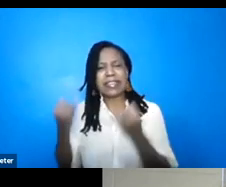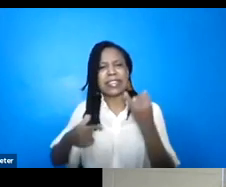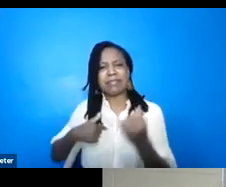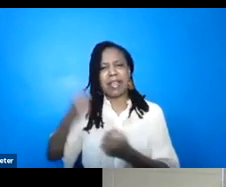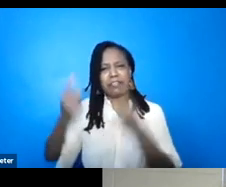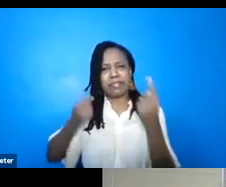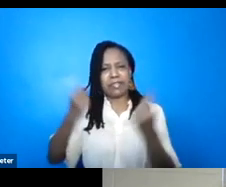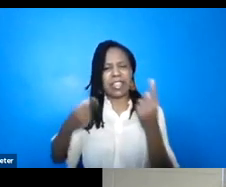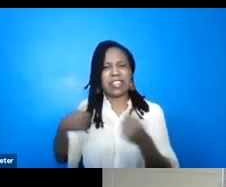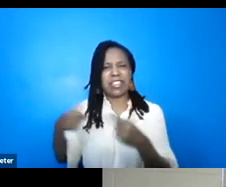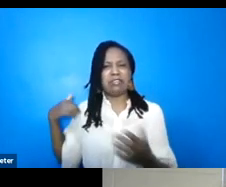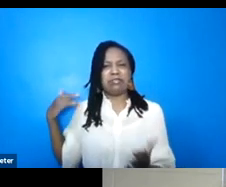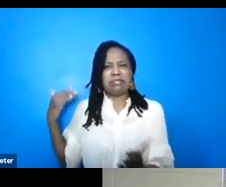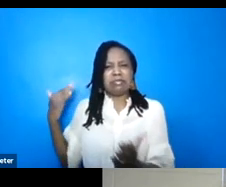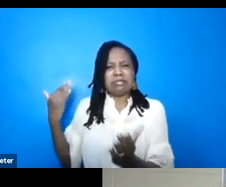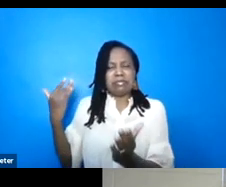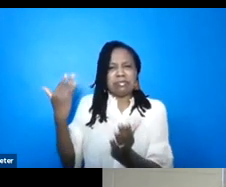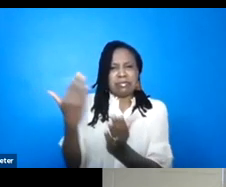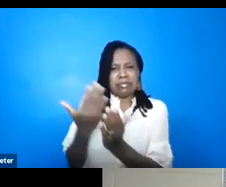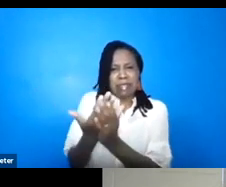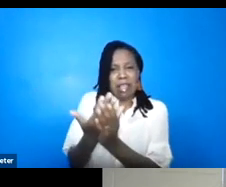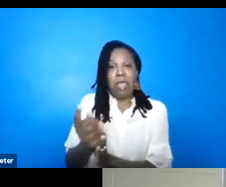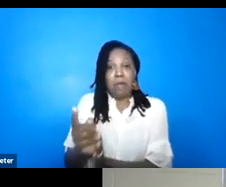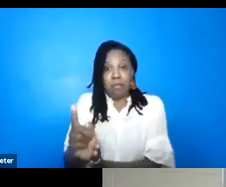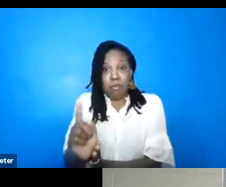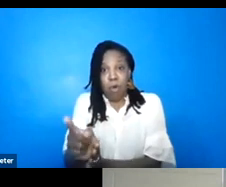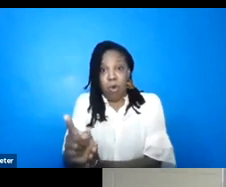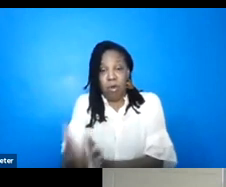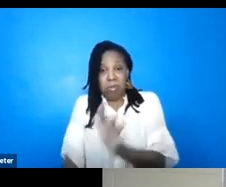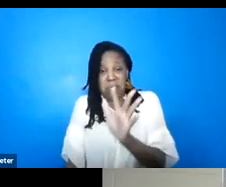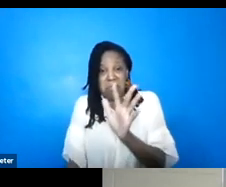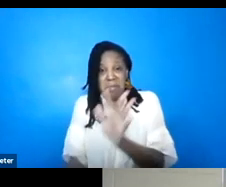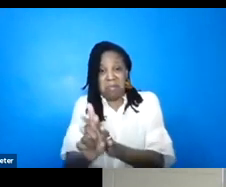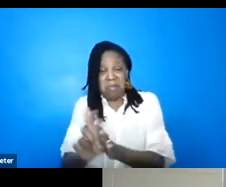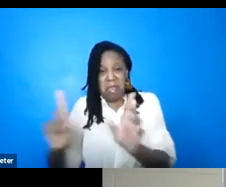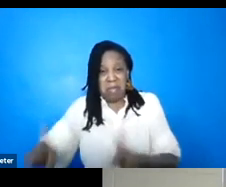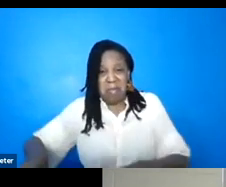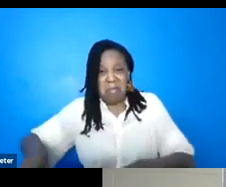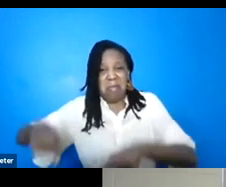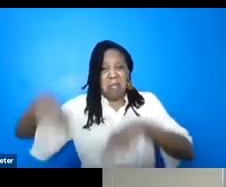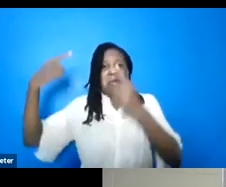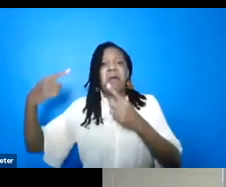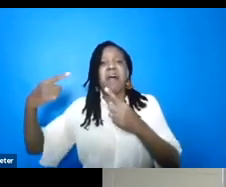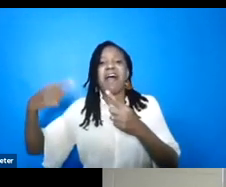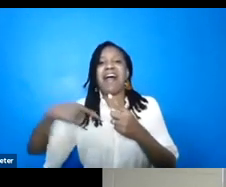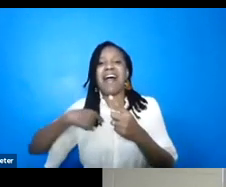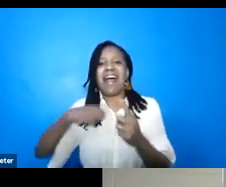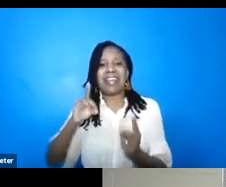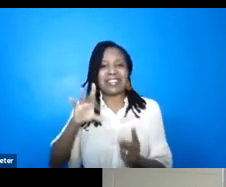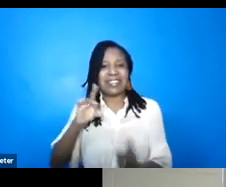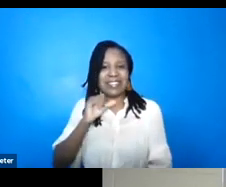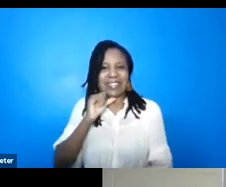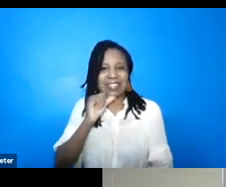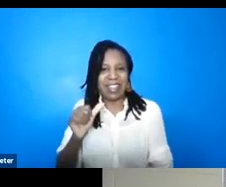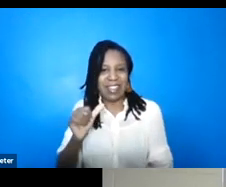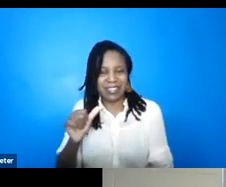fearing the rejection of my homeboys, my peers, that this is not what men do, that you are a punk if you walk away